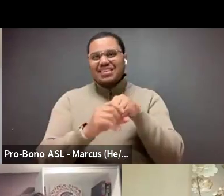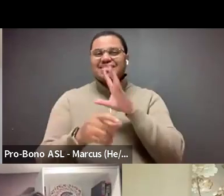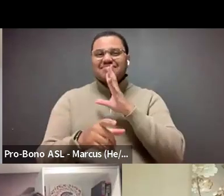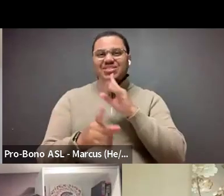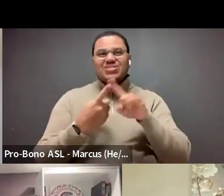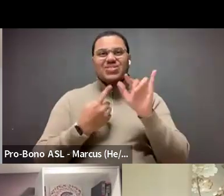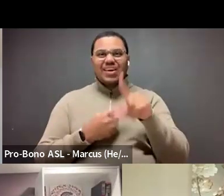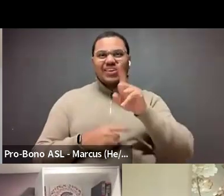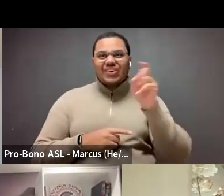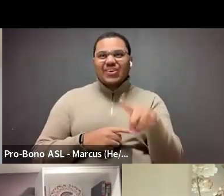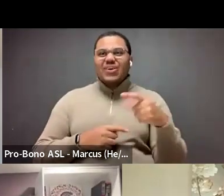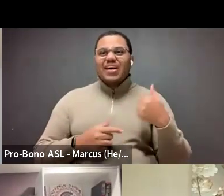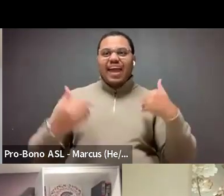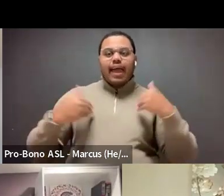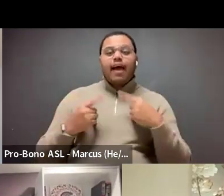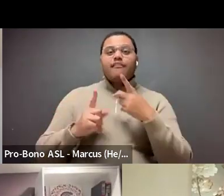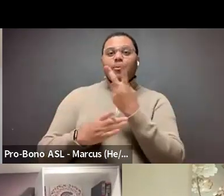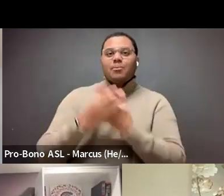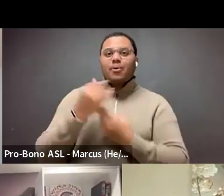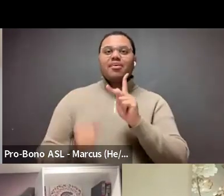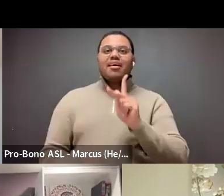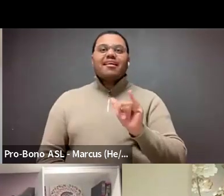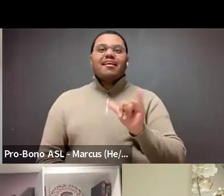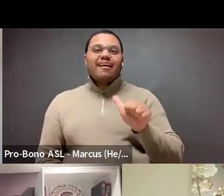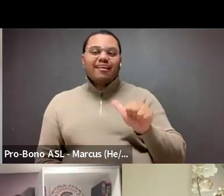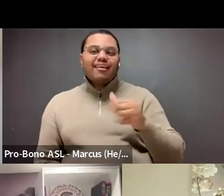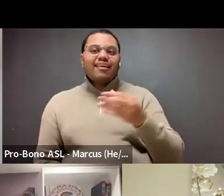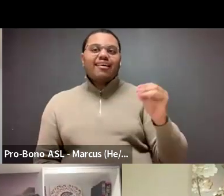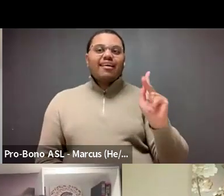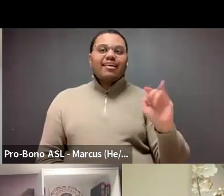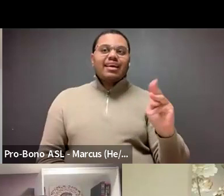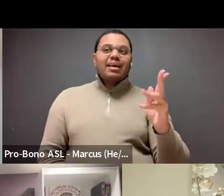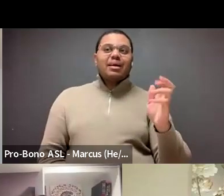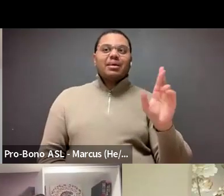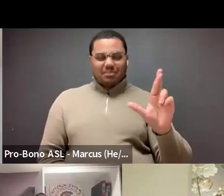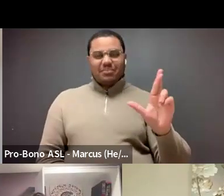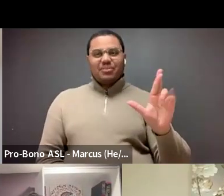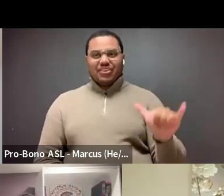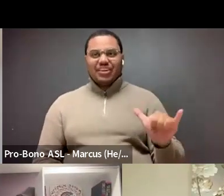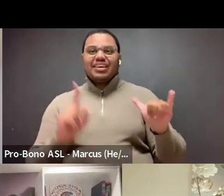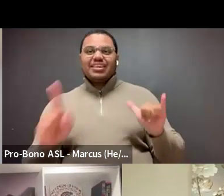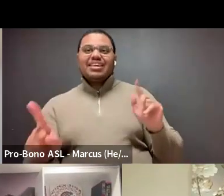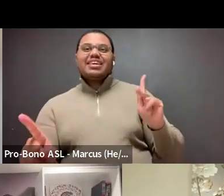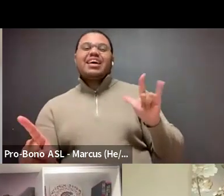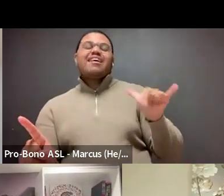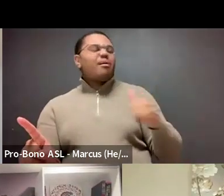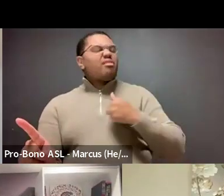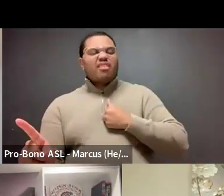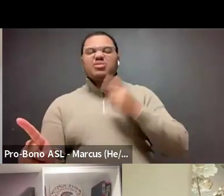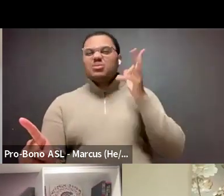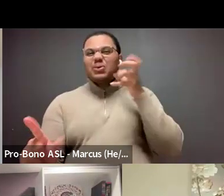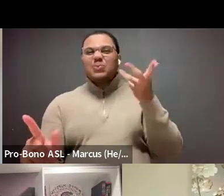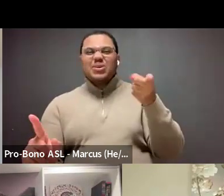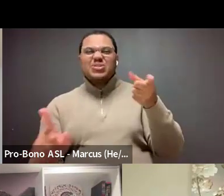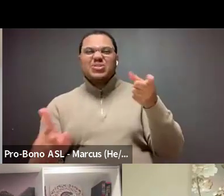question? It looks like we have both Kaya and Kimberly. We'll hear from you. I'll be quick, Kimberly, because I'd love to hear what you have to say. But